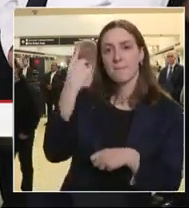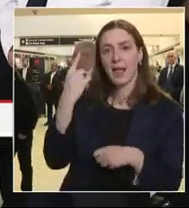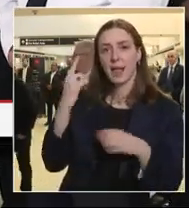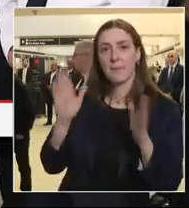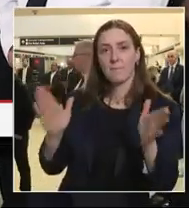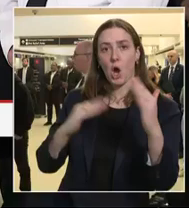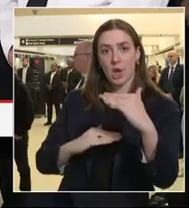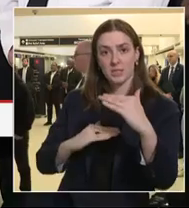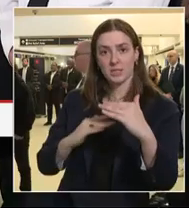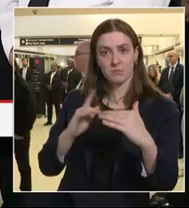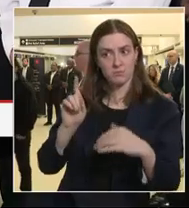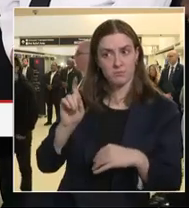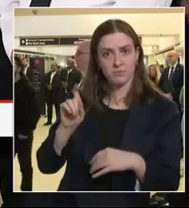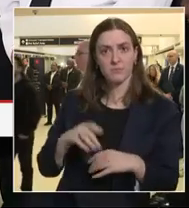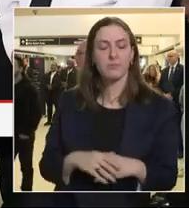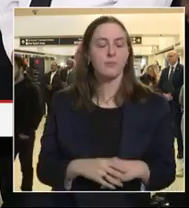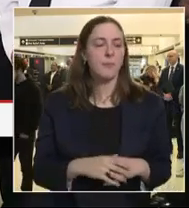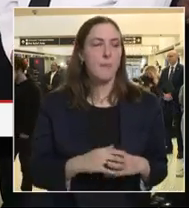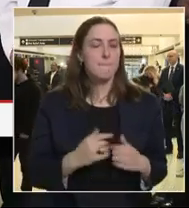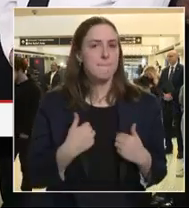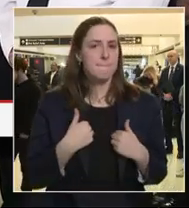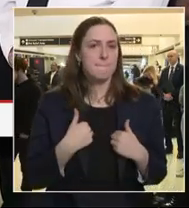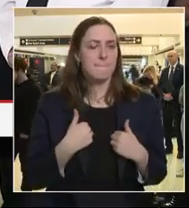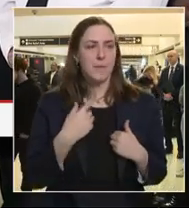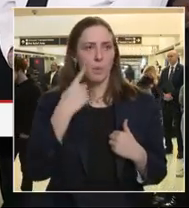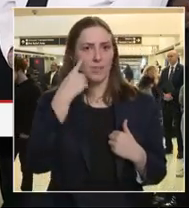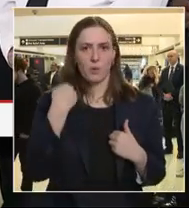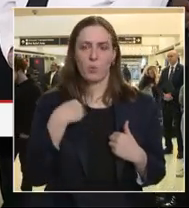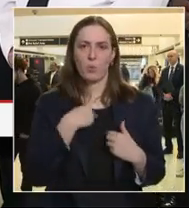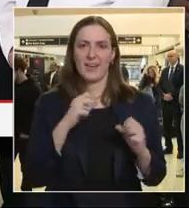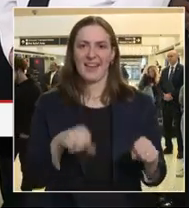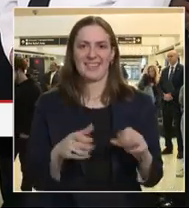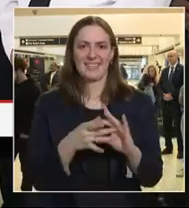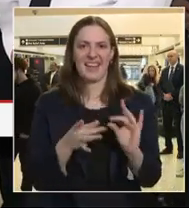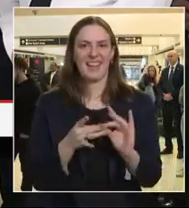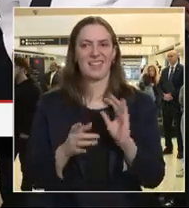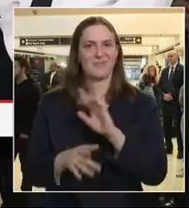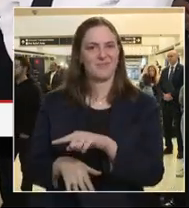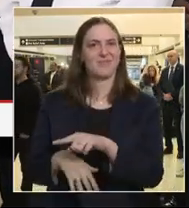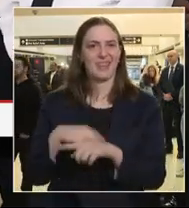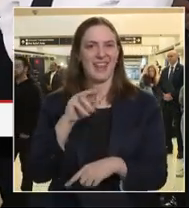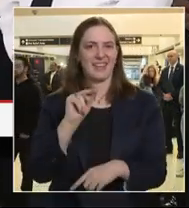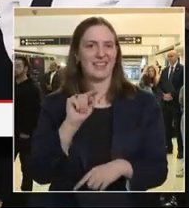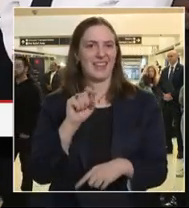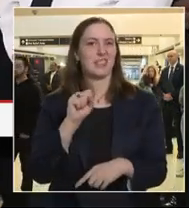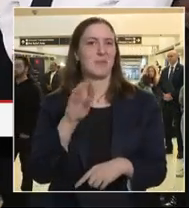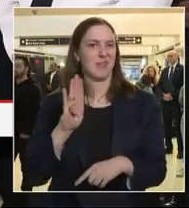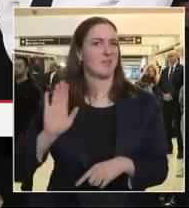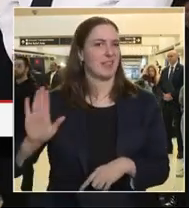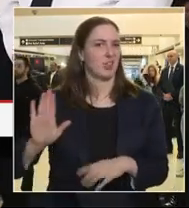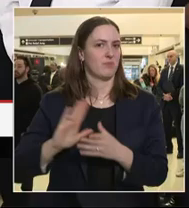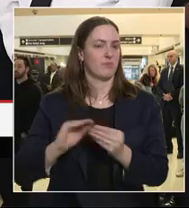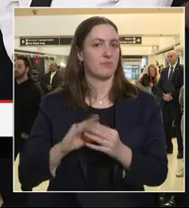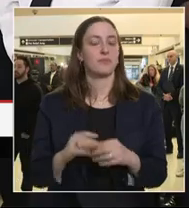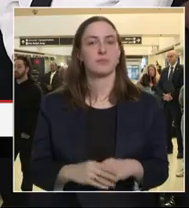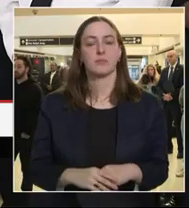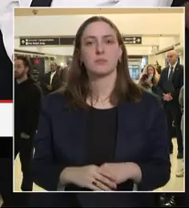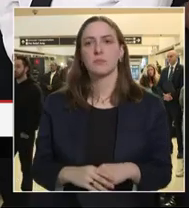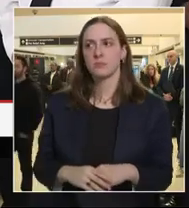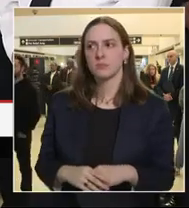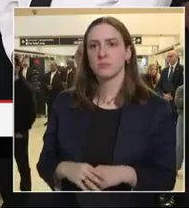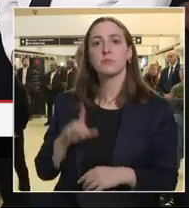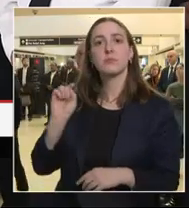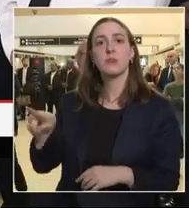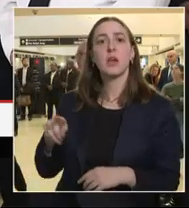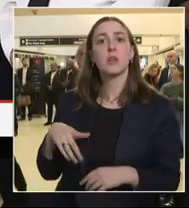I don't think we can say anything about what's in NTSB's purview. You mentioned the airport opens 3 hours from now. There's a lot